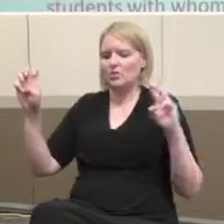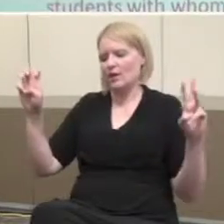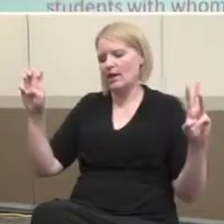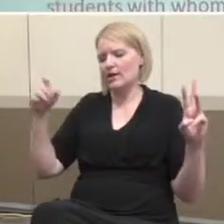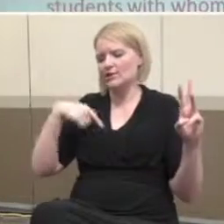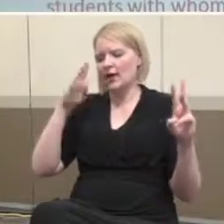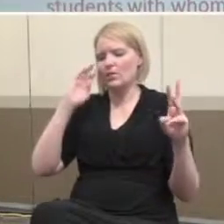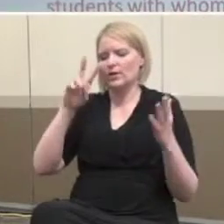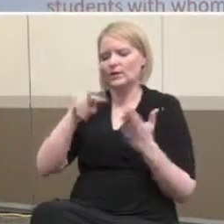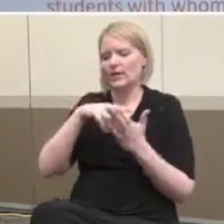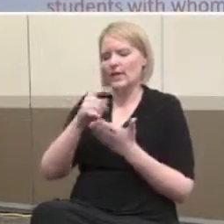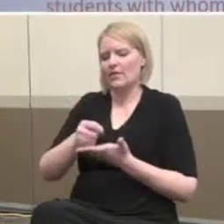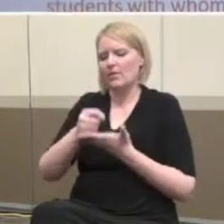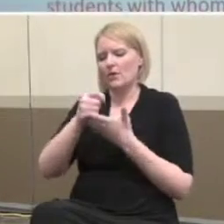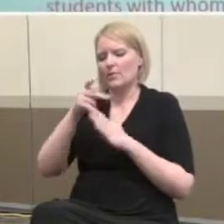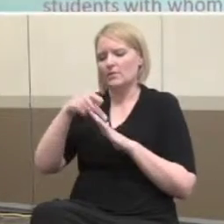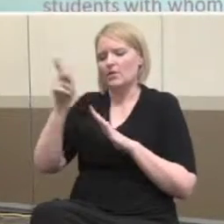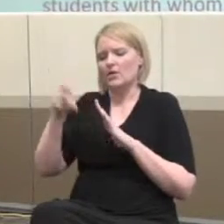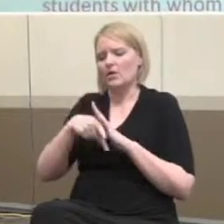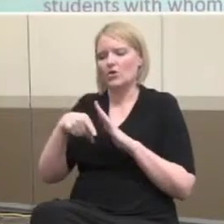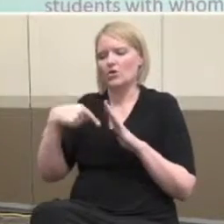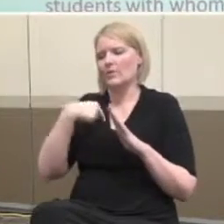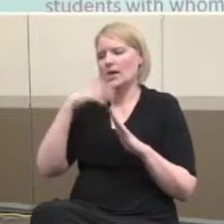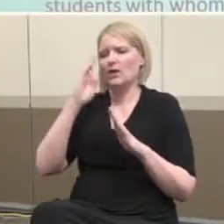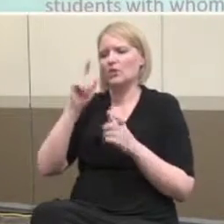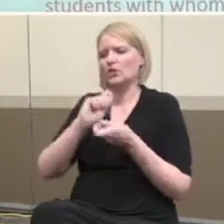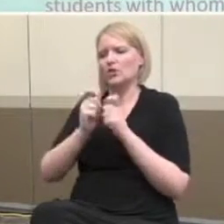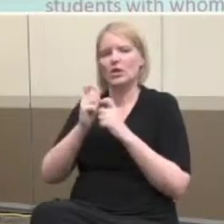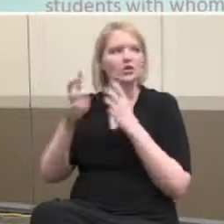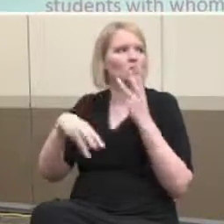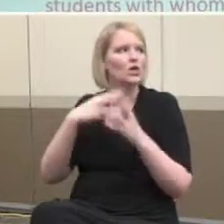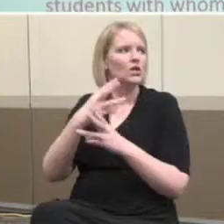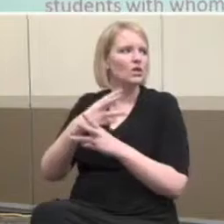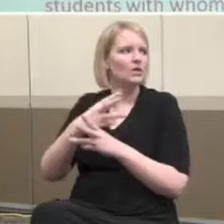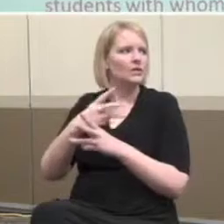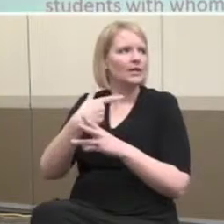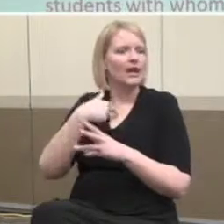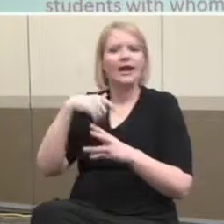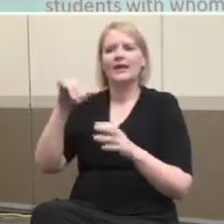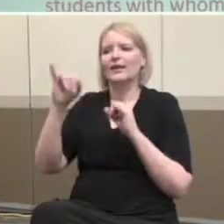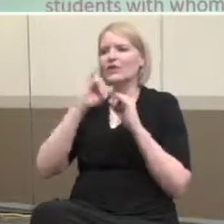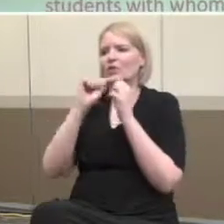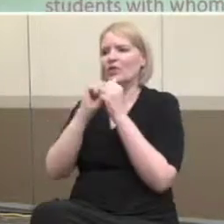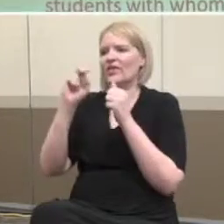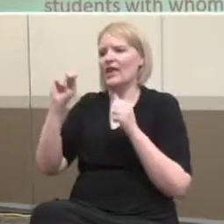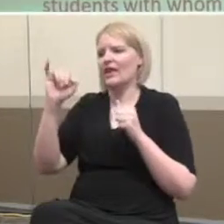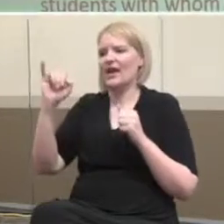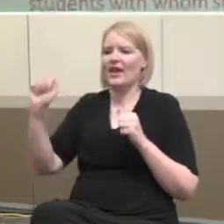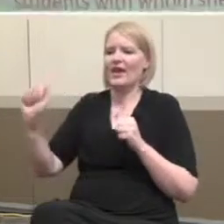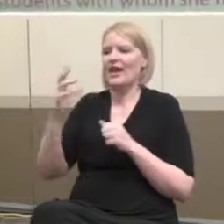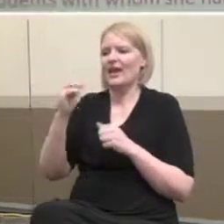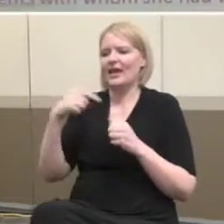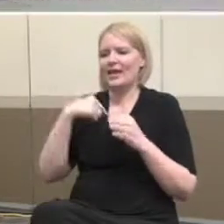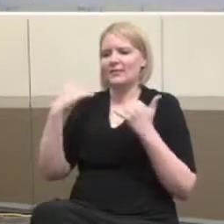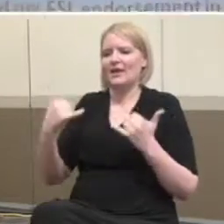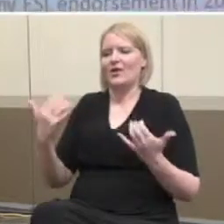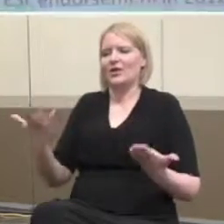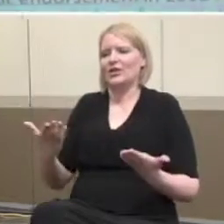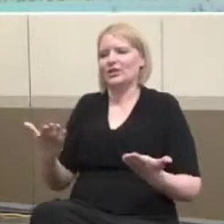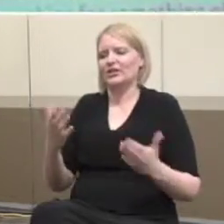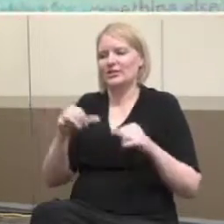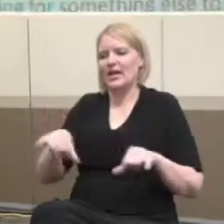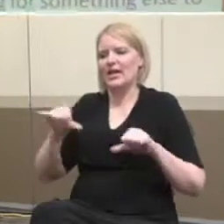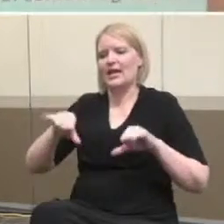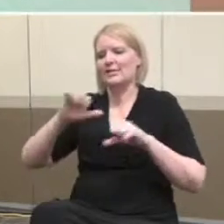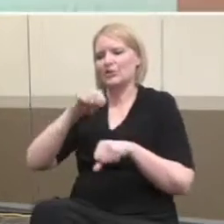I'm going to do a dance therapy program, and I am just going to change the world. And I interviewed with NIA, and here I am. I'm doing the same